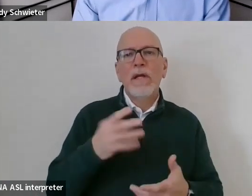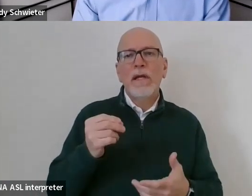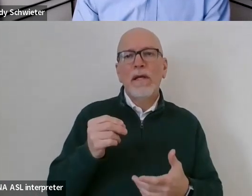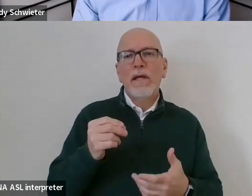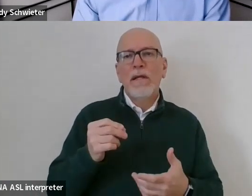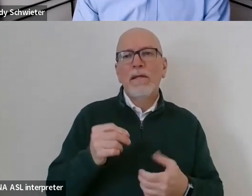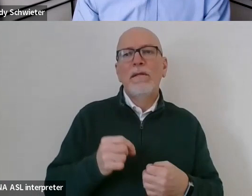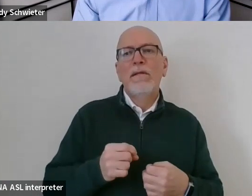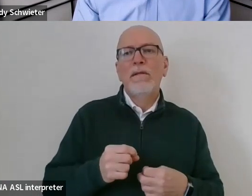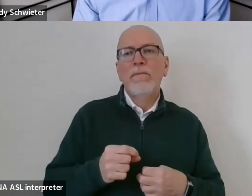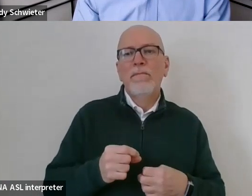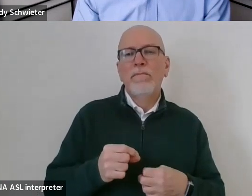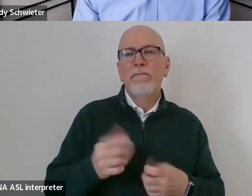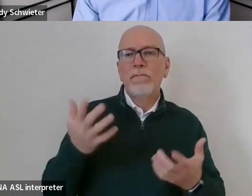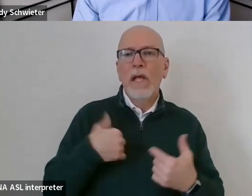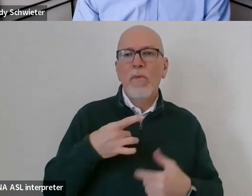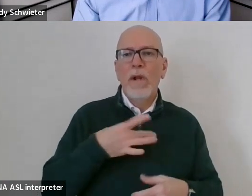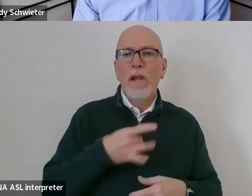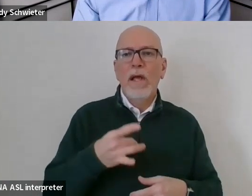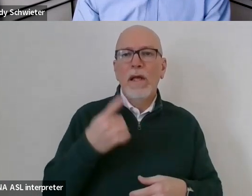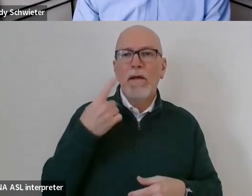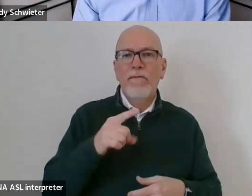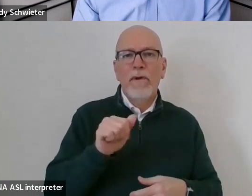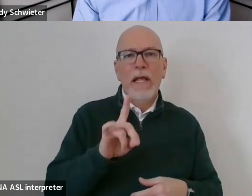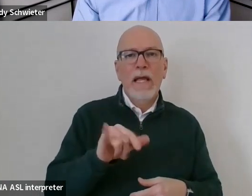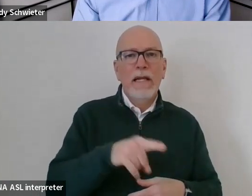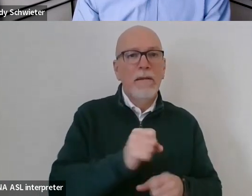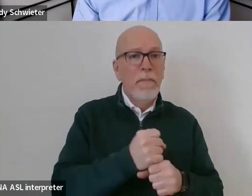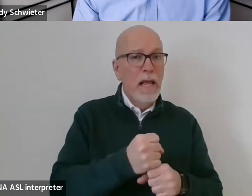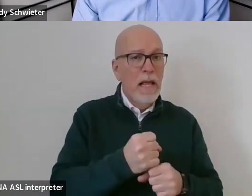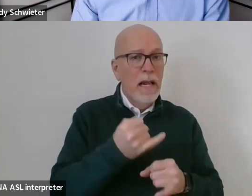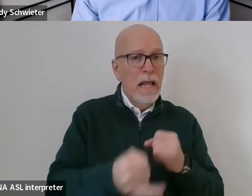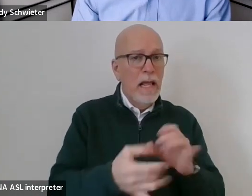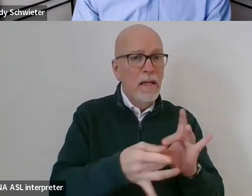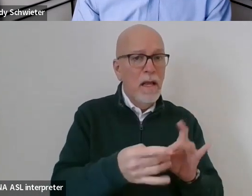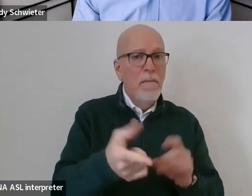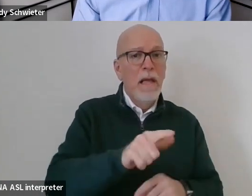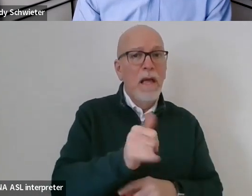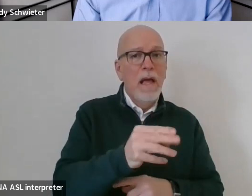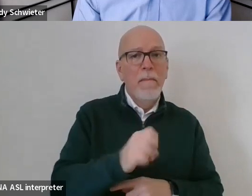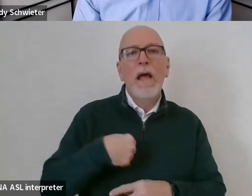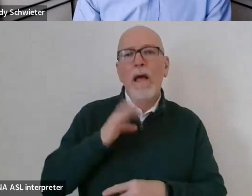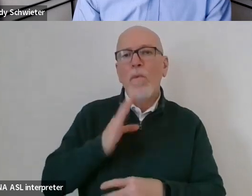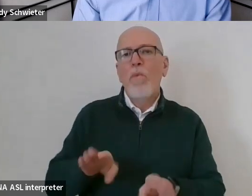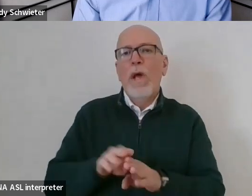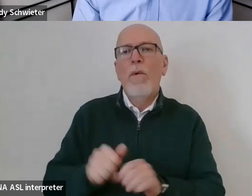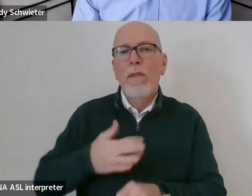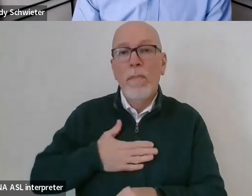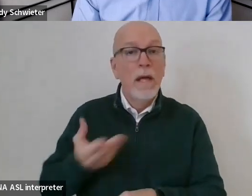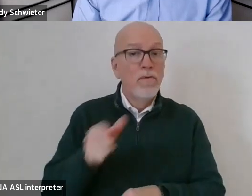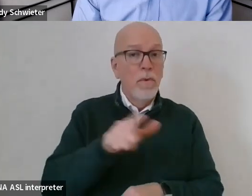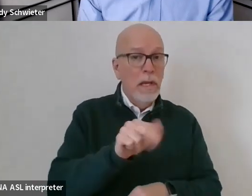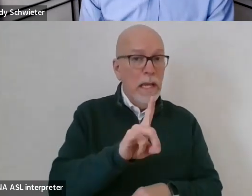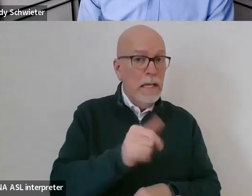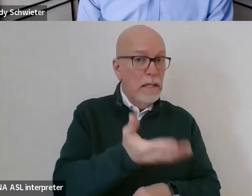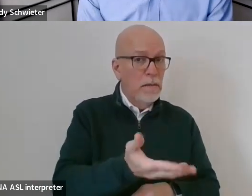And, I would like for Andy to make a closing comment as well as Jaime, and I will wrap up with mine as well. So